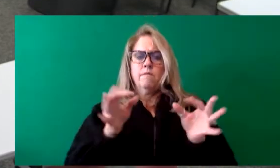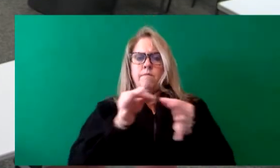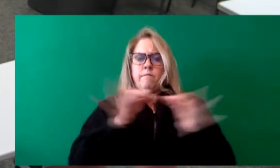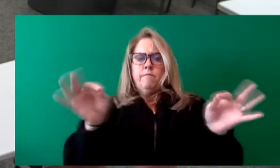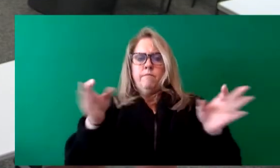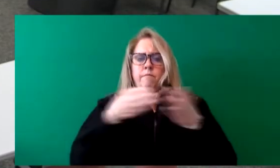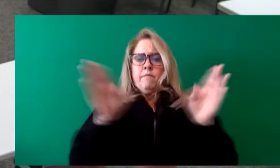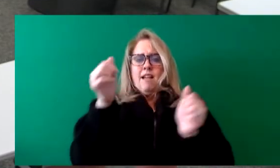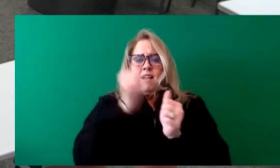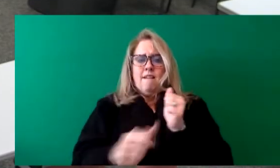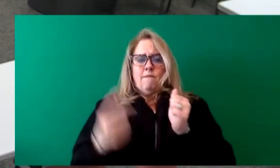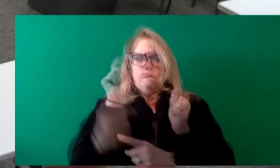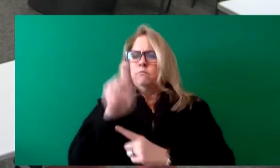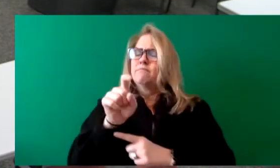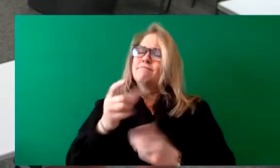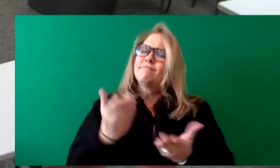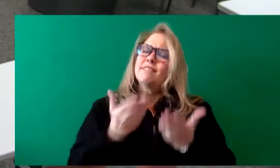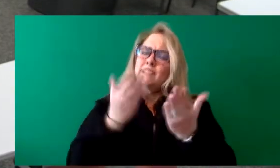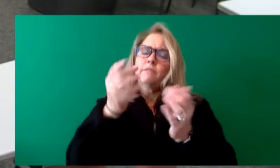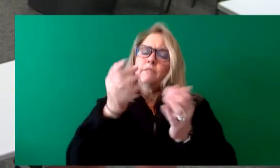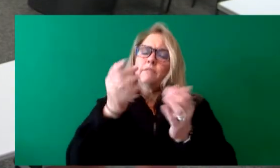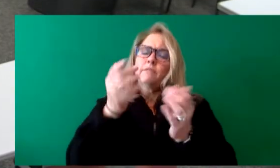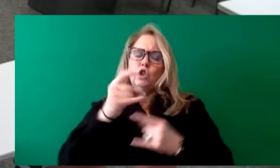with the CDC guidelines?